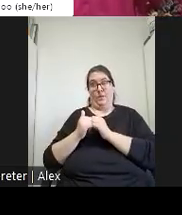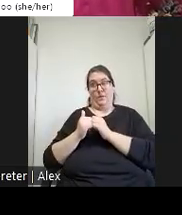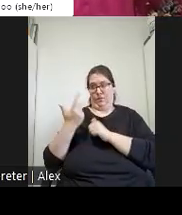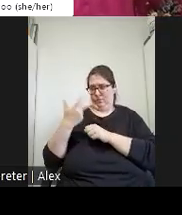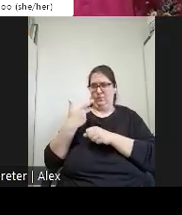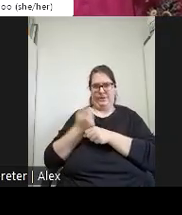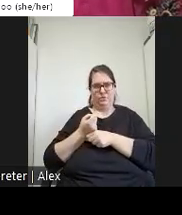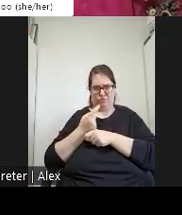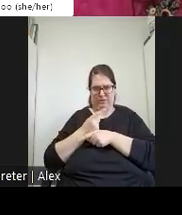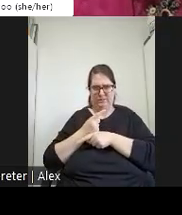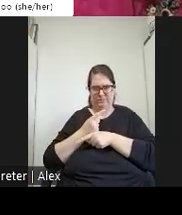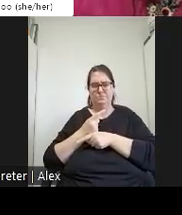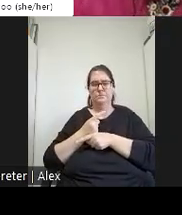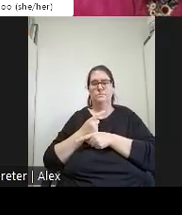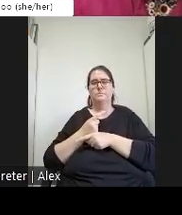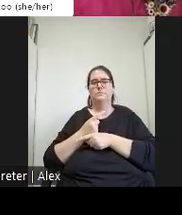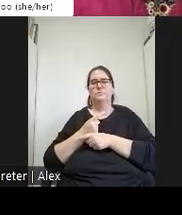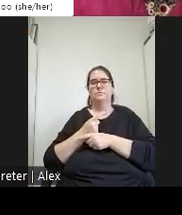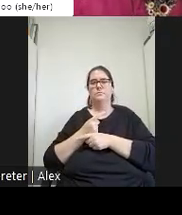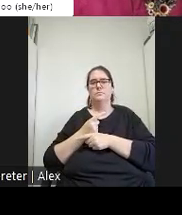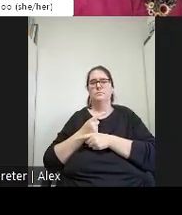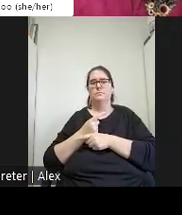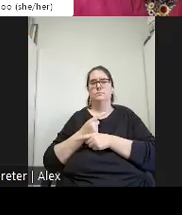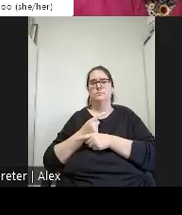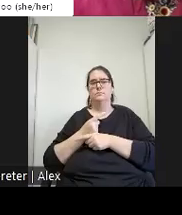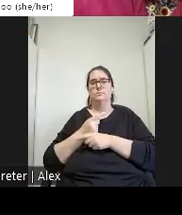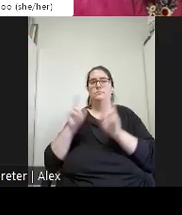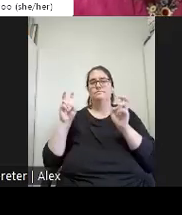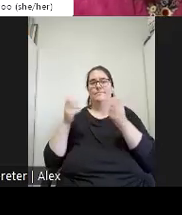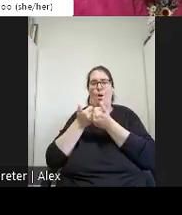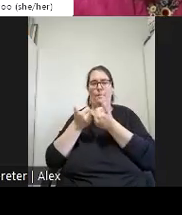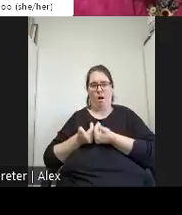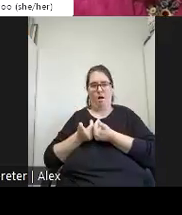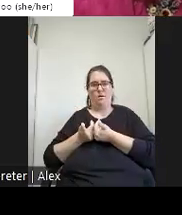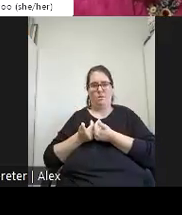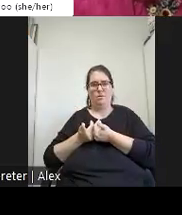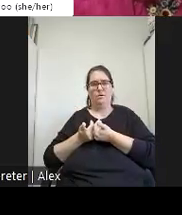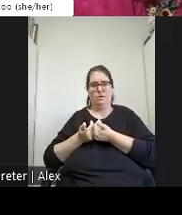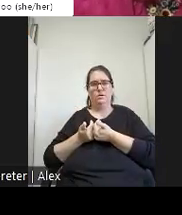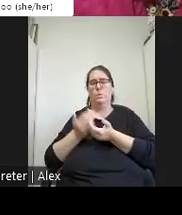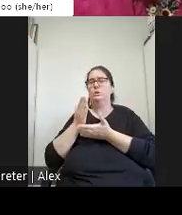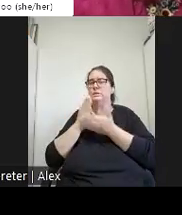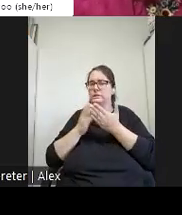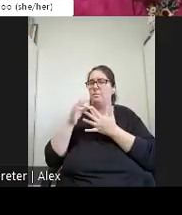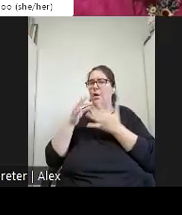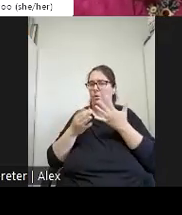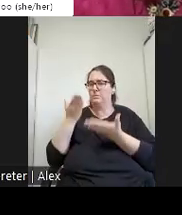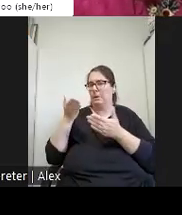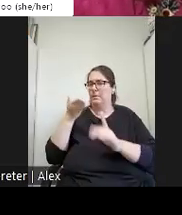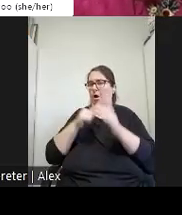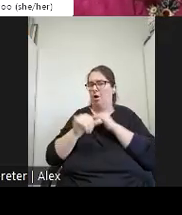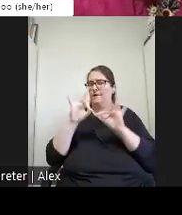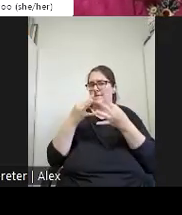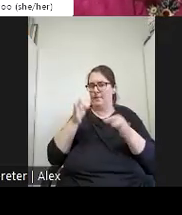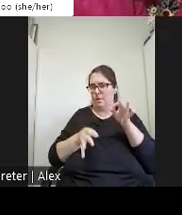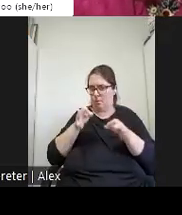you said 3 years, you may be considered common law, and there may be some options for you in the family court.